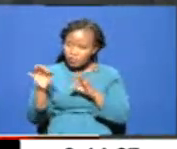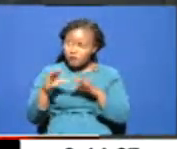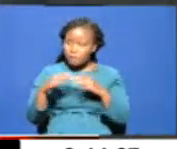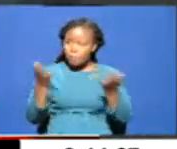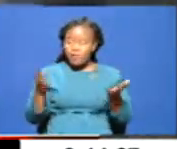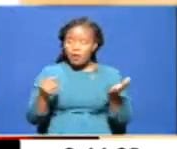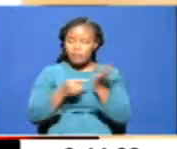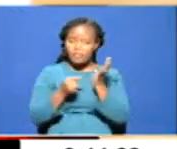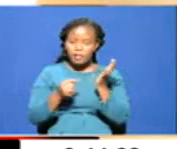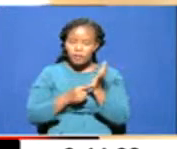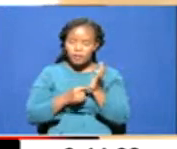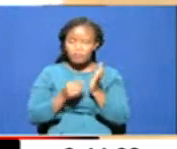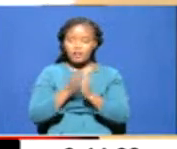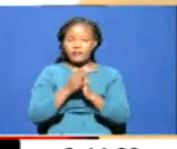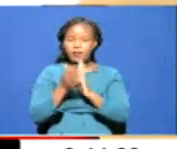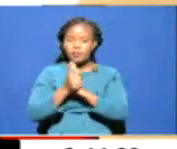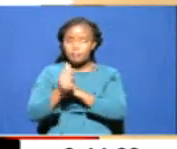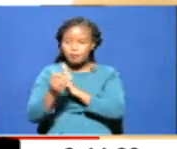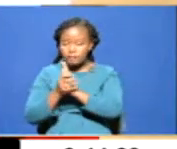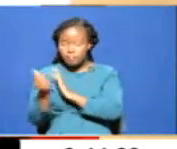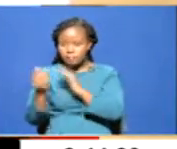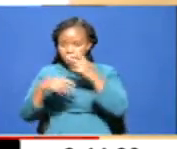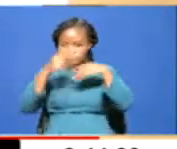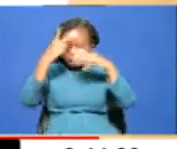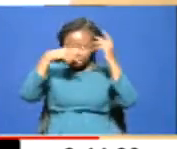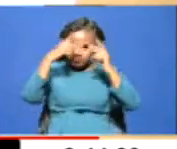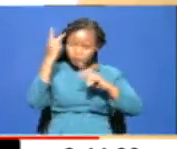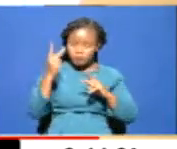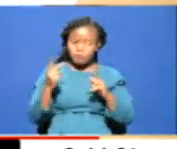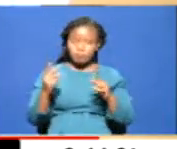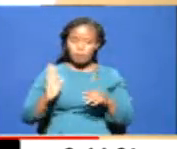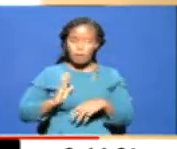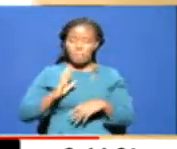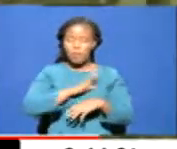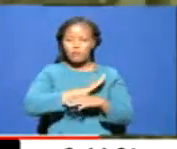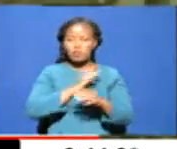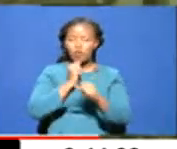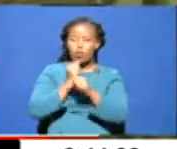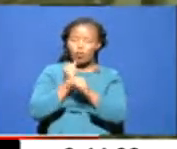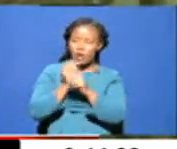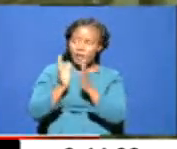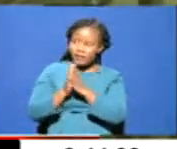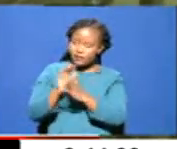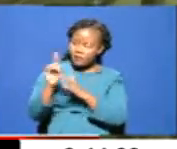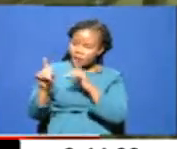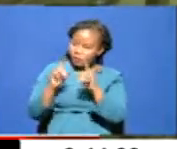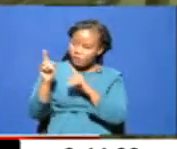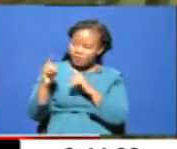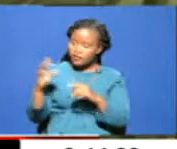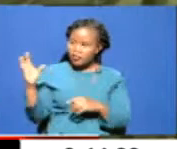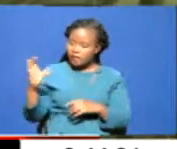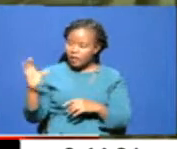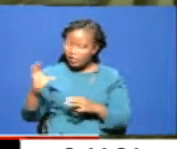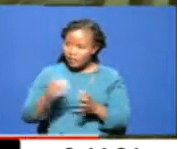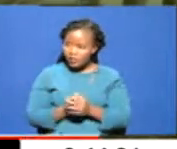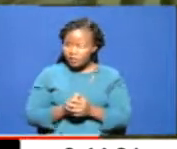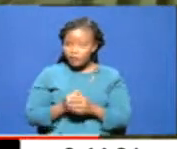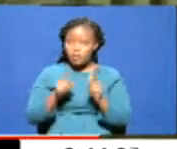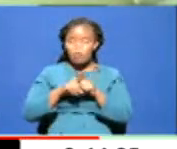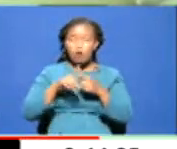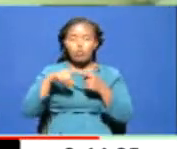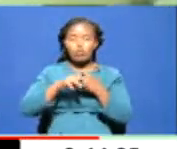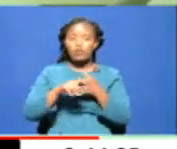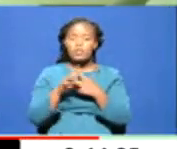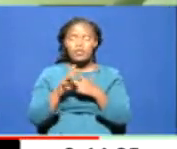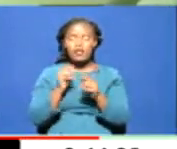and technicians as professional bodies work to accredit and vet candidates. Experts say the engineering sector did well to prop